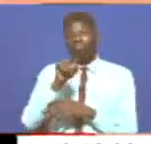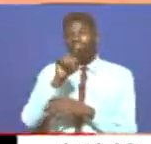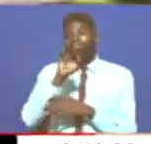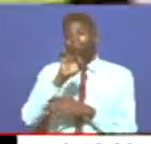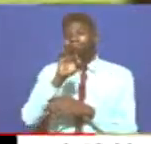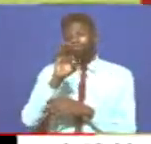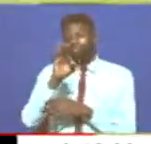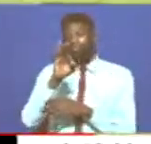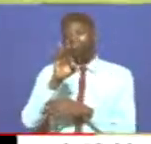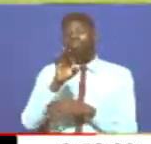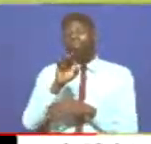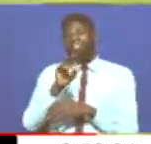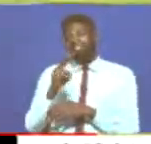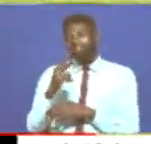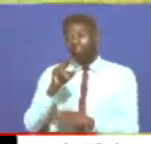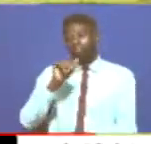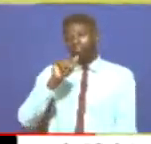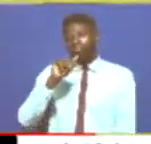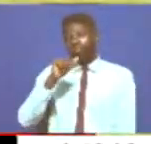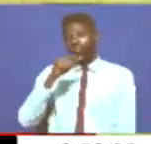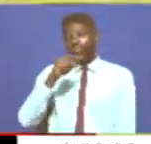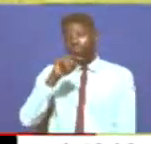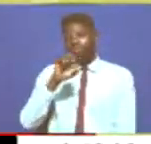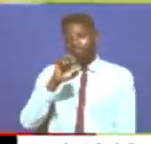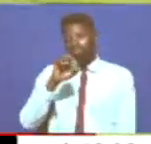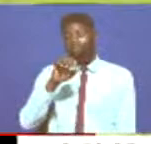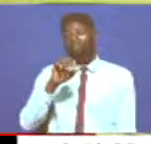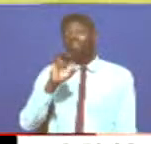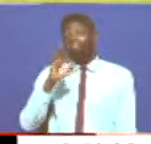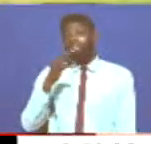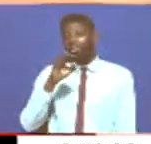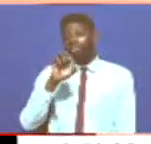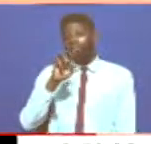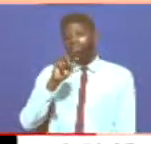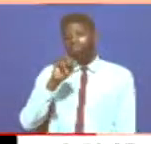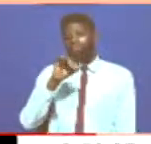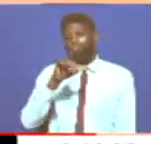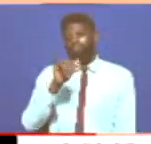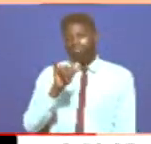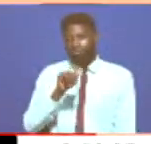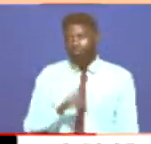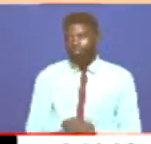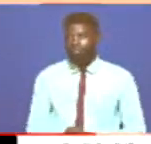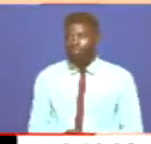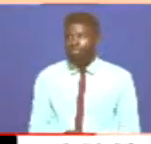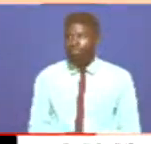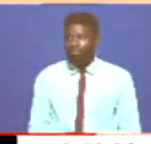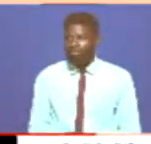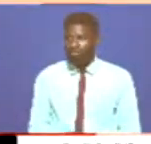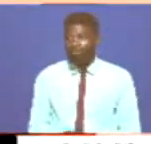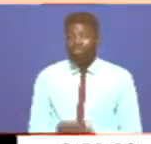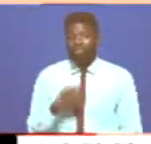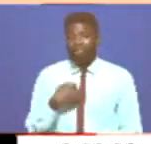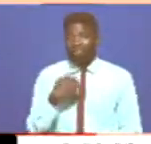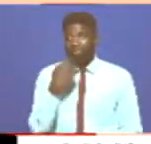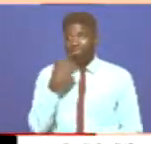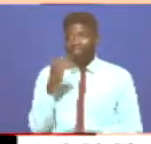came in second. Emily Chebet completed the podium dash. As a semi, it was fair, but